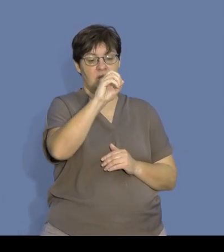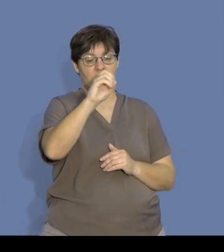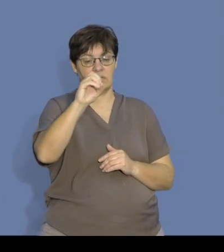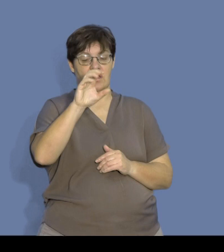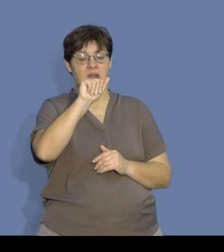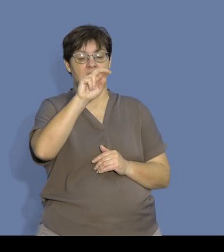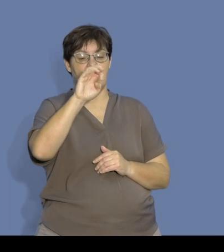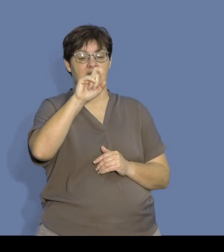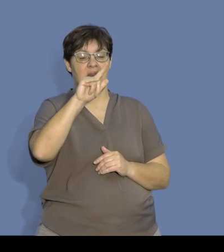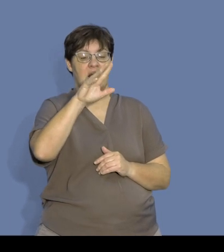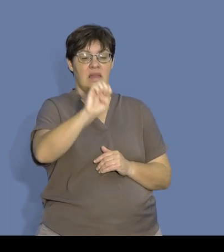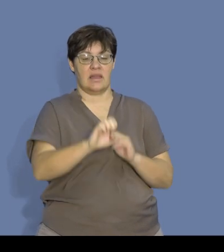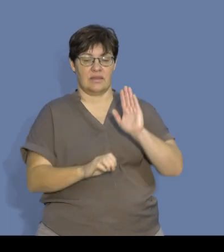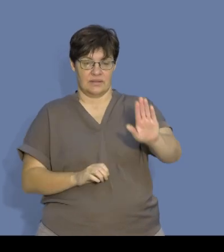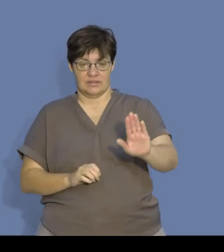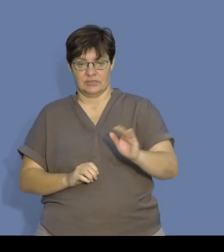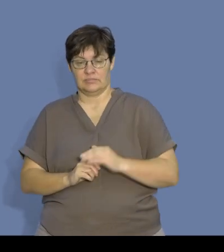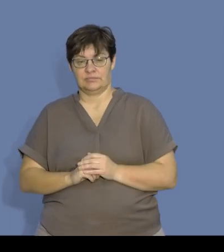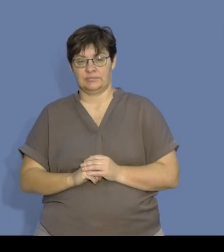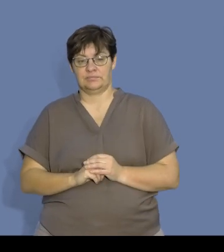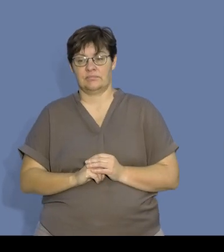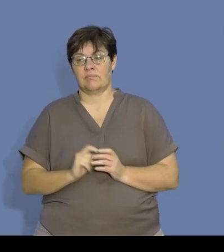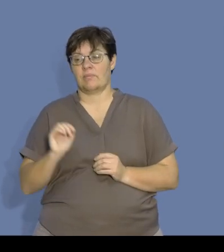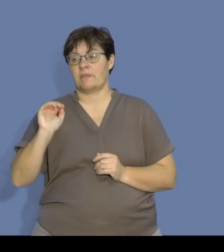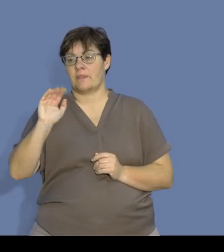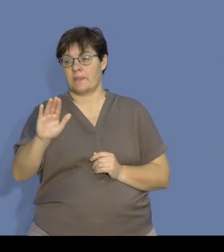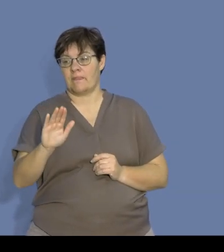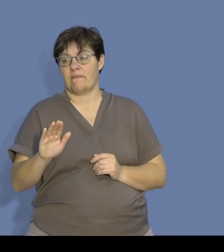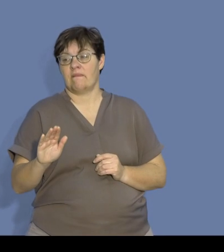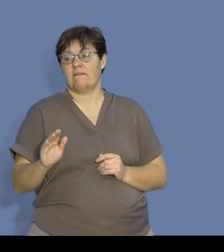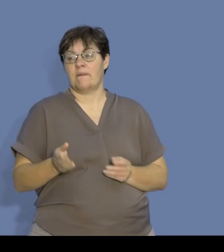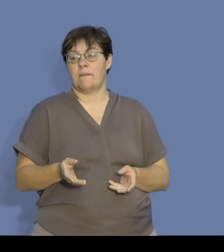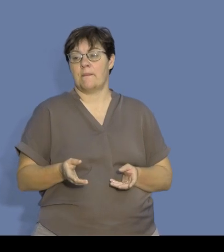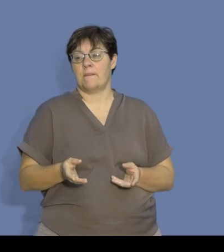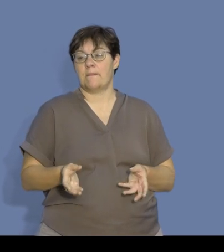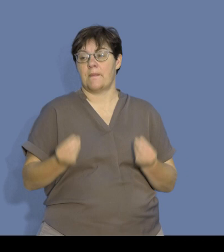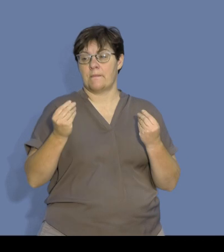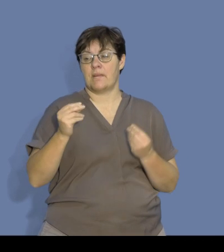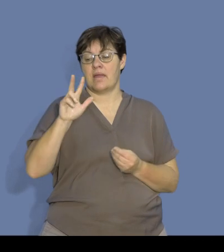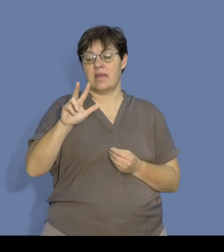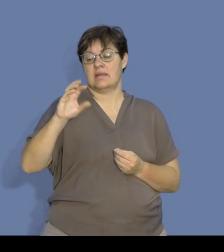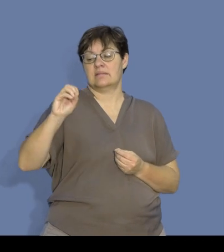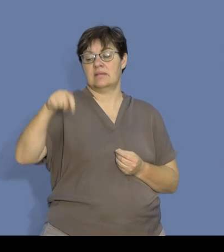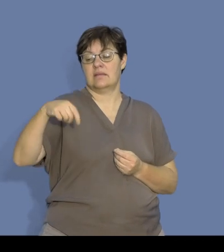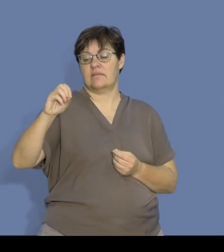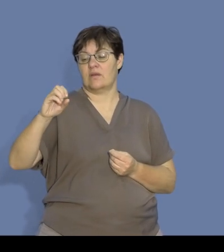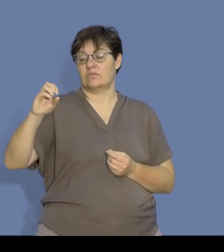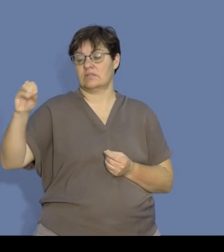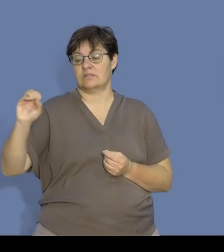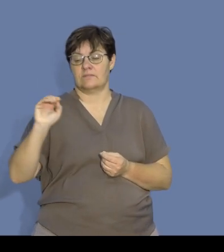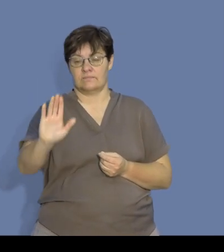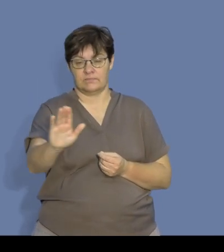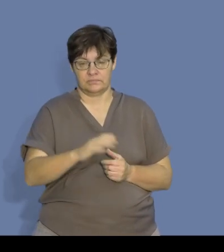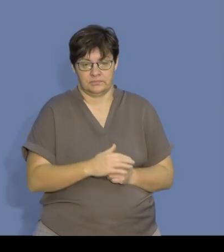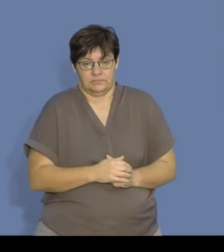Anele. So I don't have to do the calculation, it's given to me. And then partner Vish, an amount of 80,000.